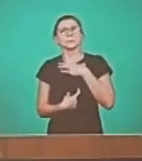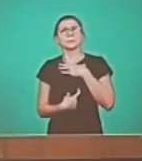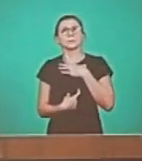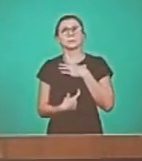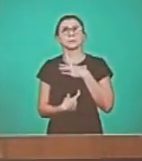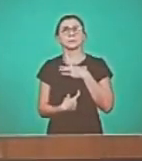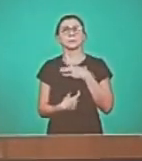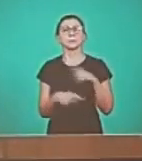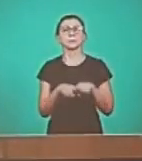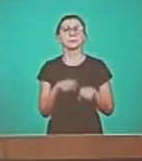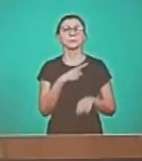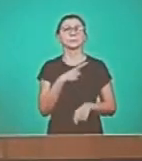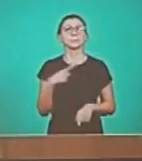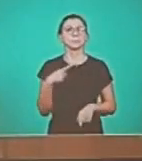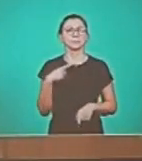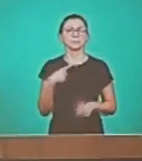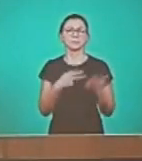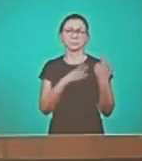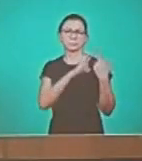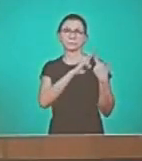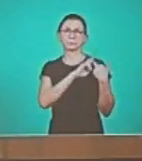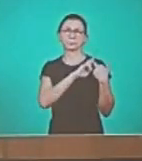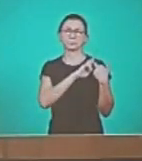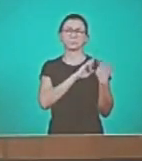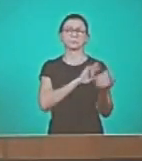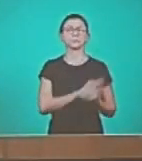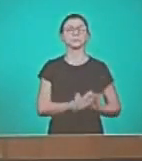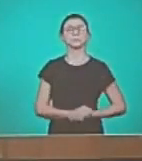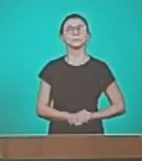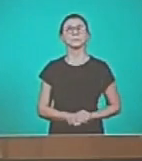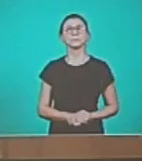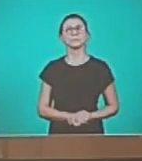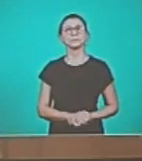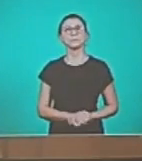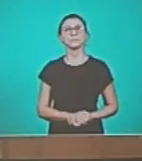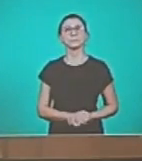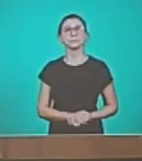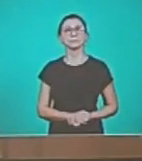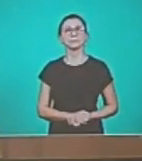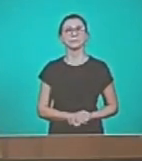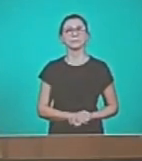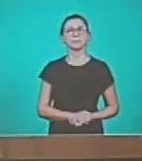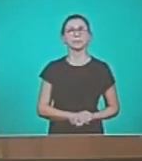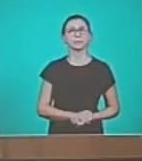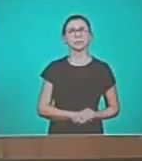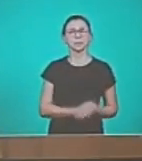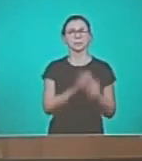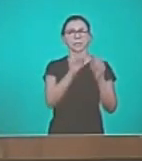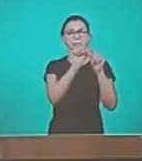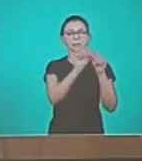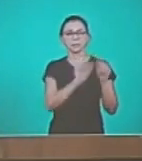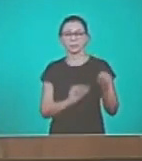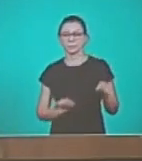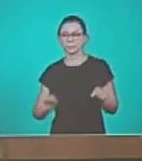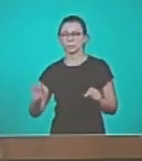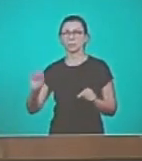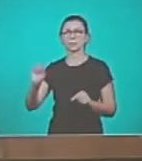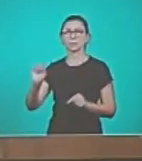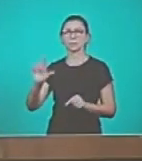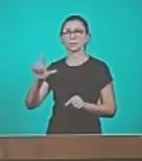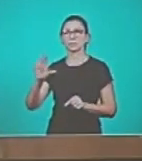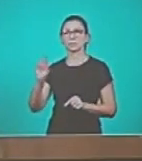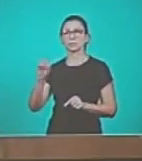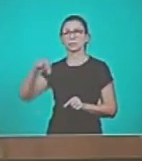ushers and the pastors ahead, and including they are very much linked to the Church of Londrina